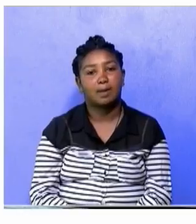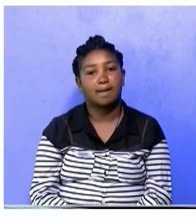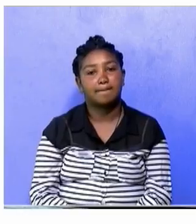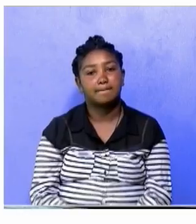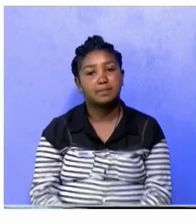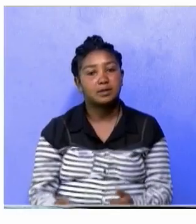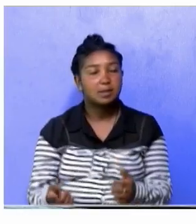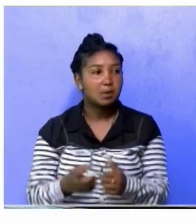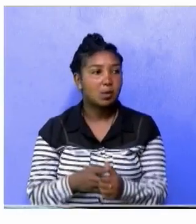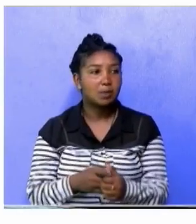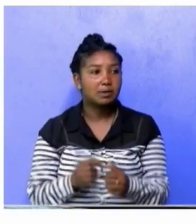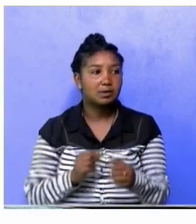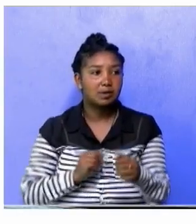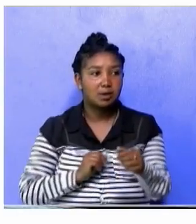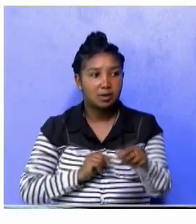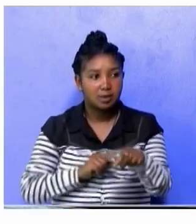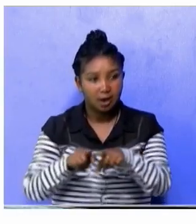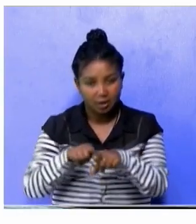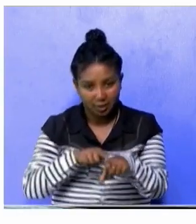Number two,